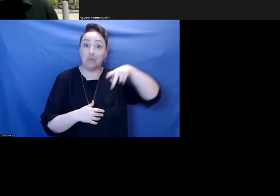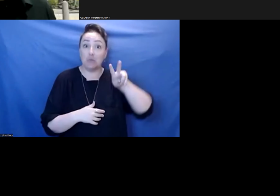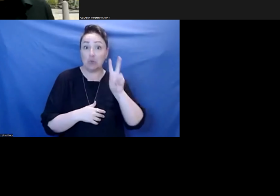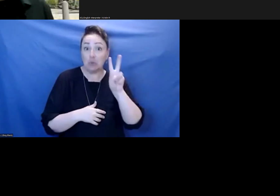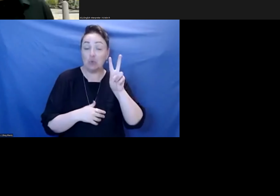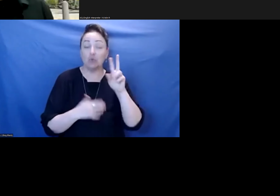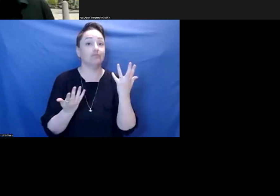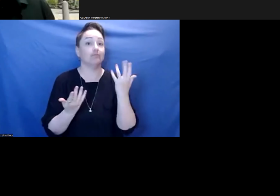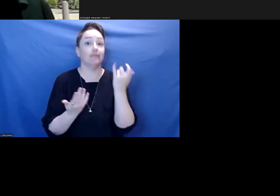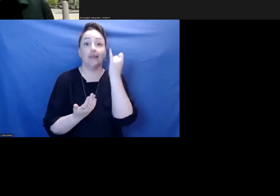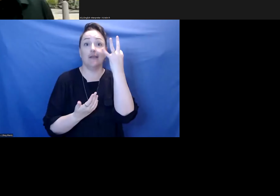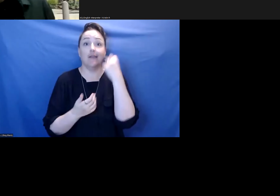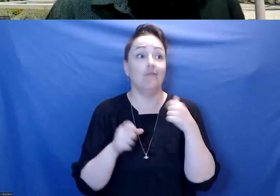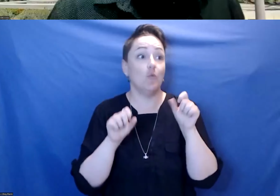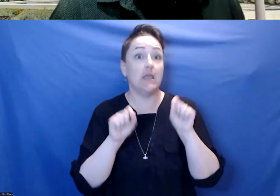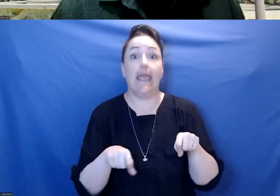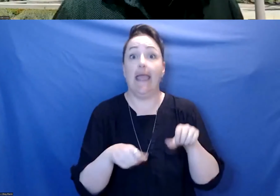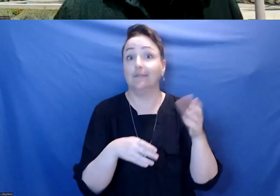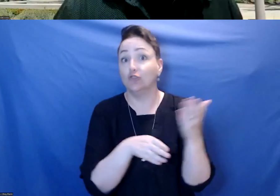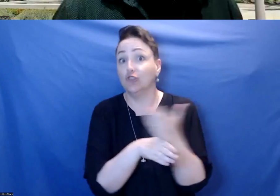it.